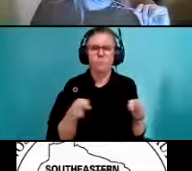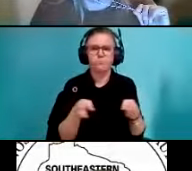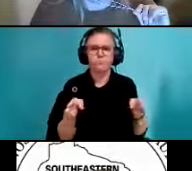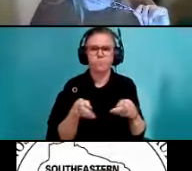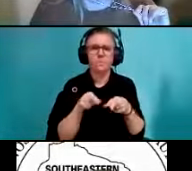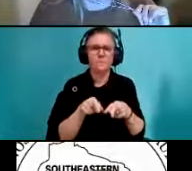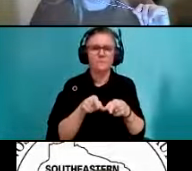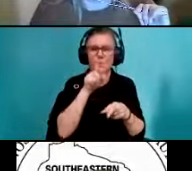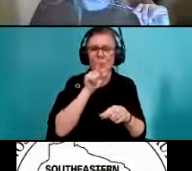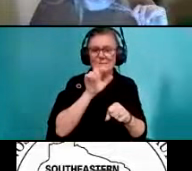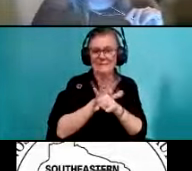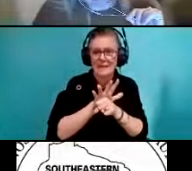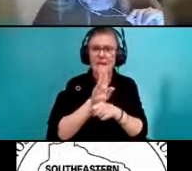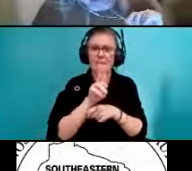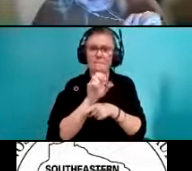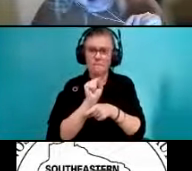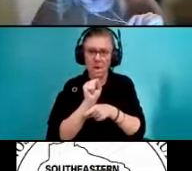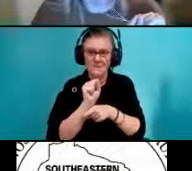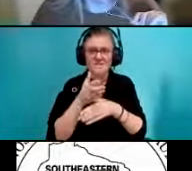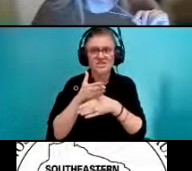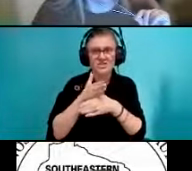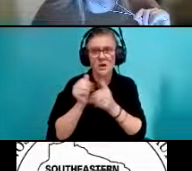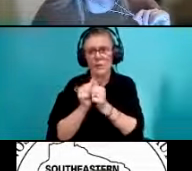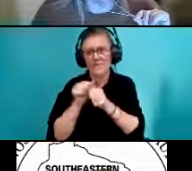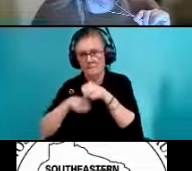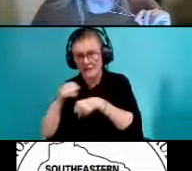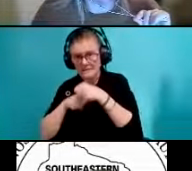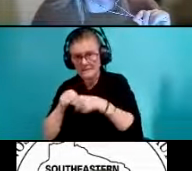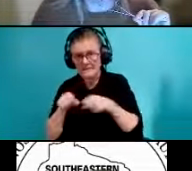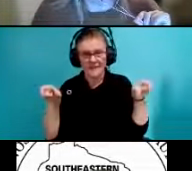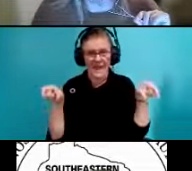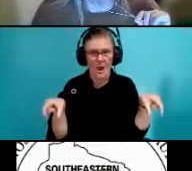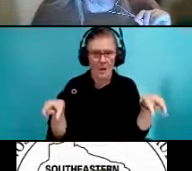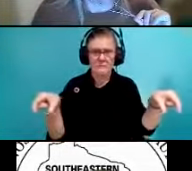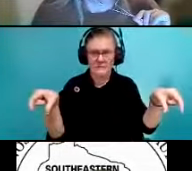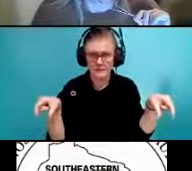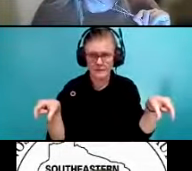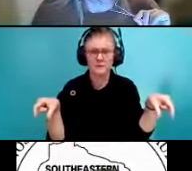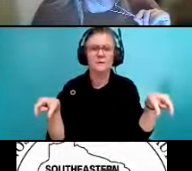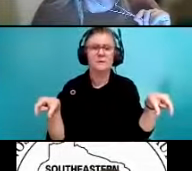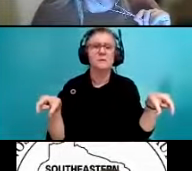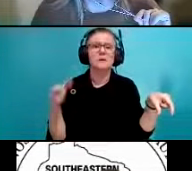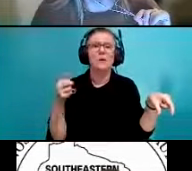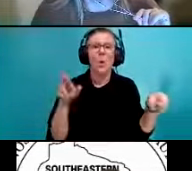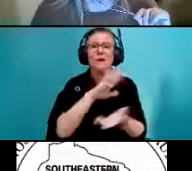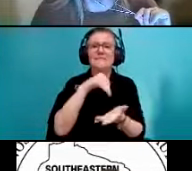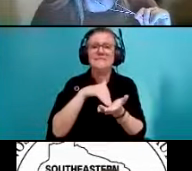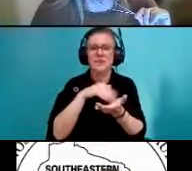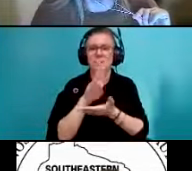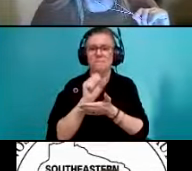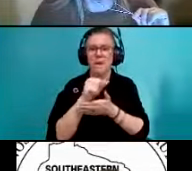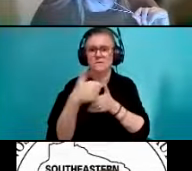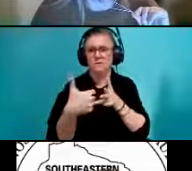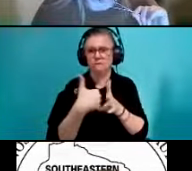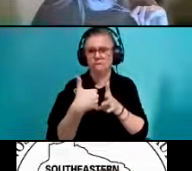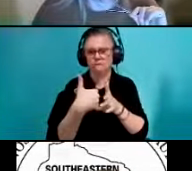a dedicated shared bus bike lane on the outside, or a center running option,